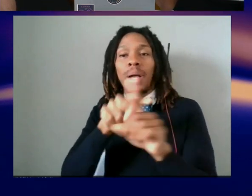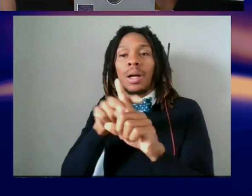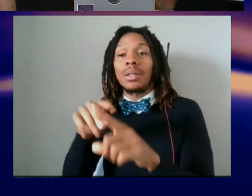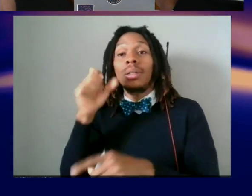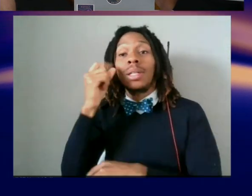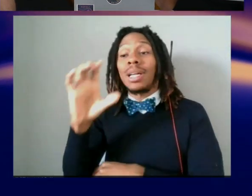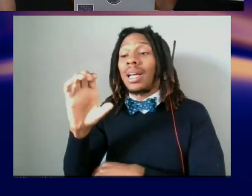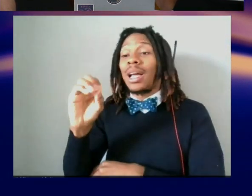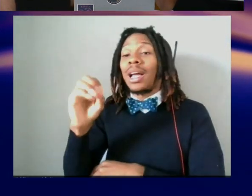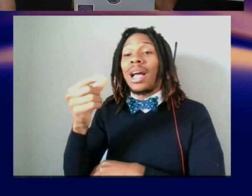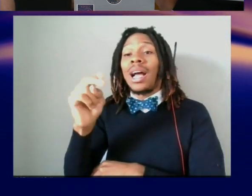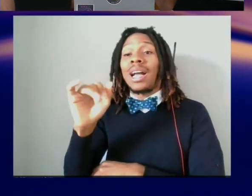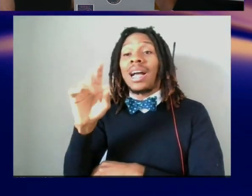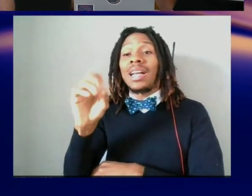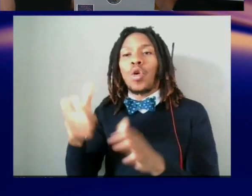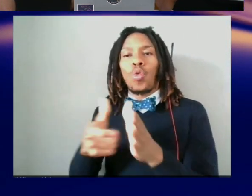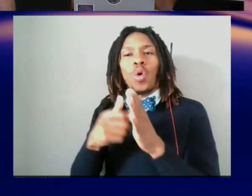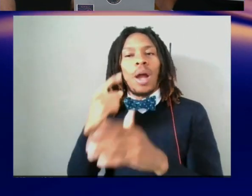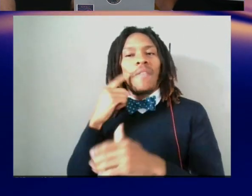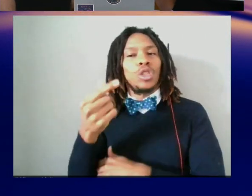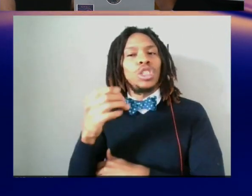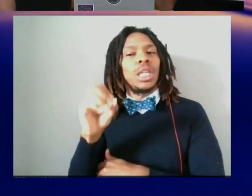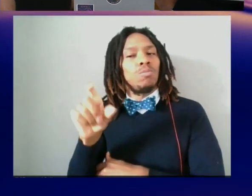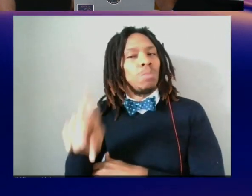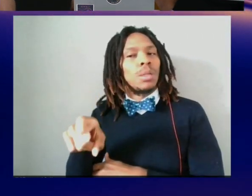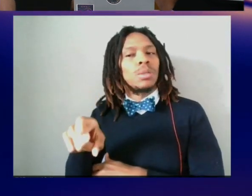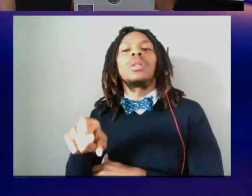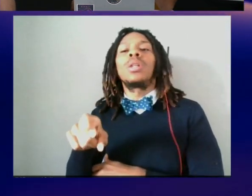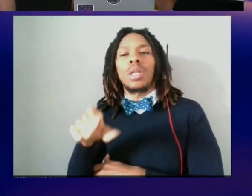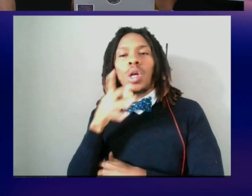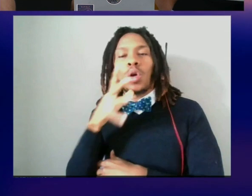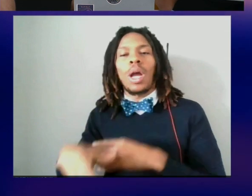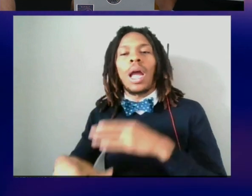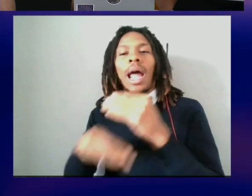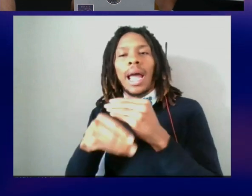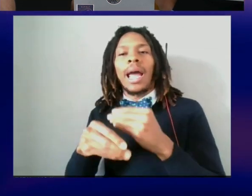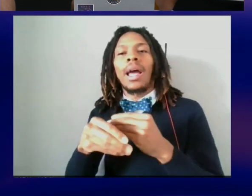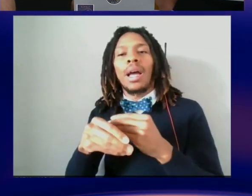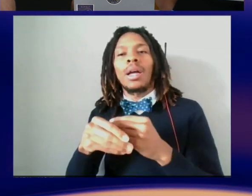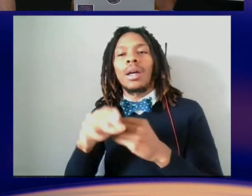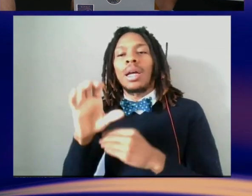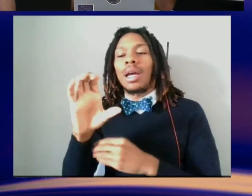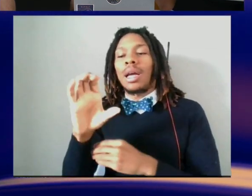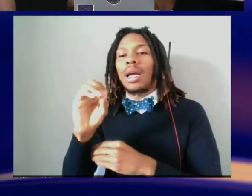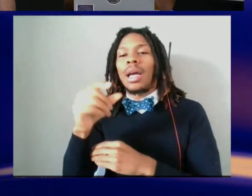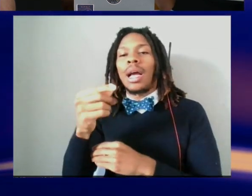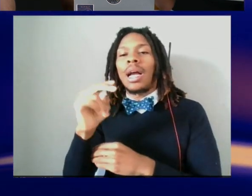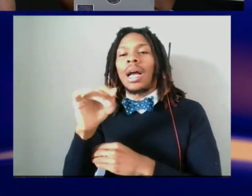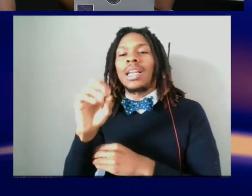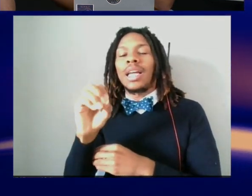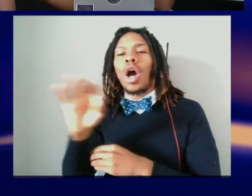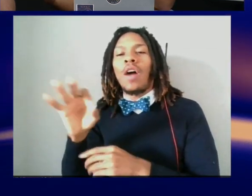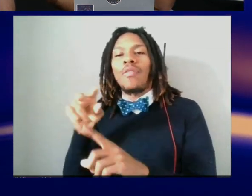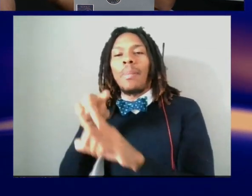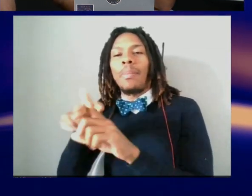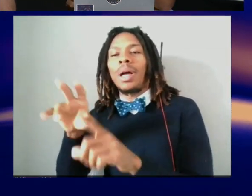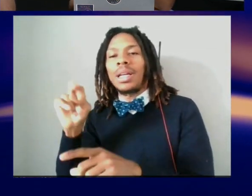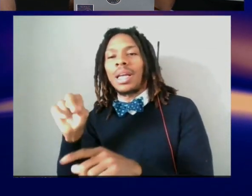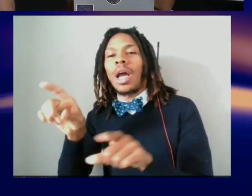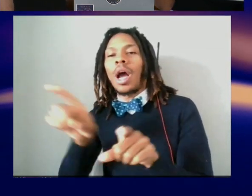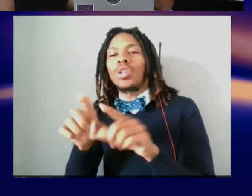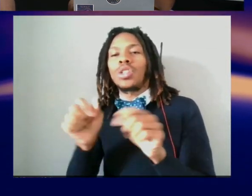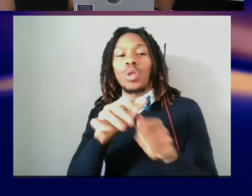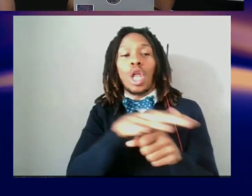for Geo, and we are going to add in the Cognito auth plugin along with the location geo